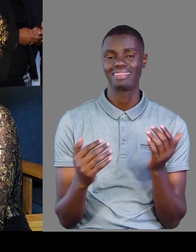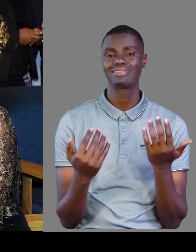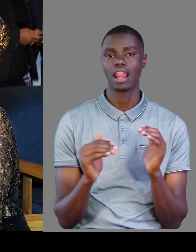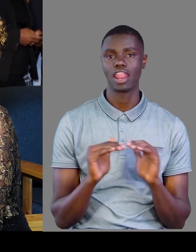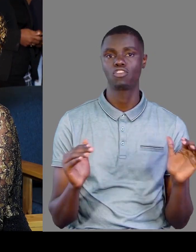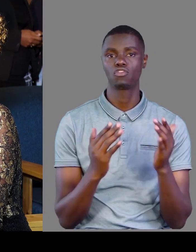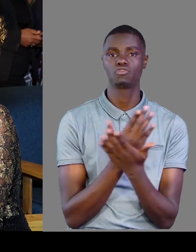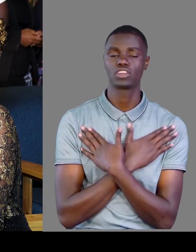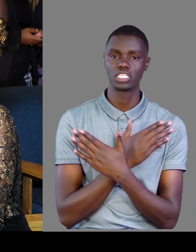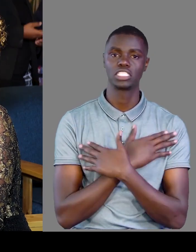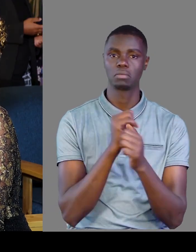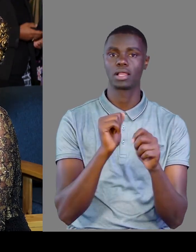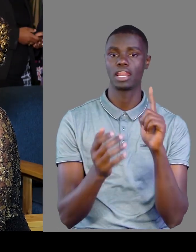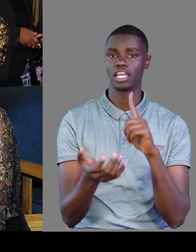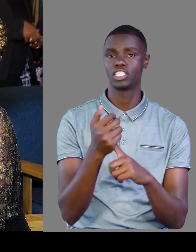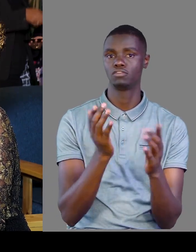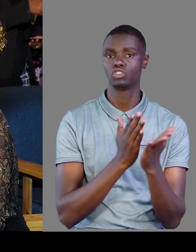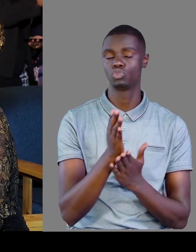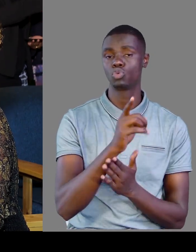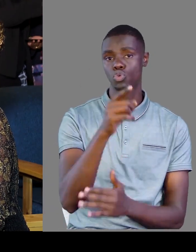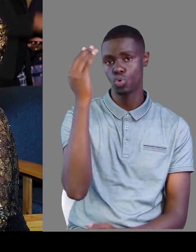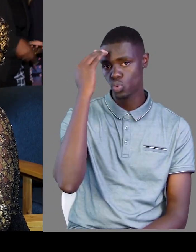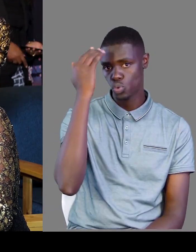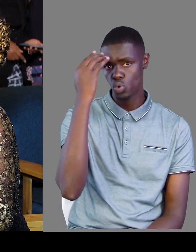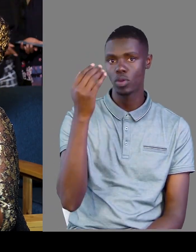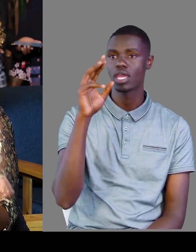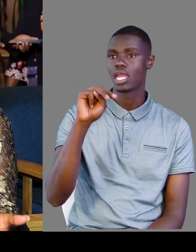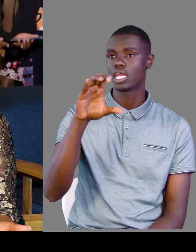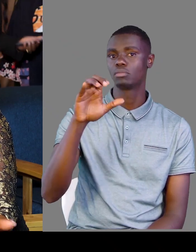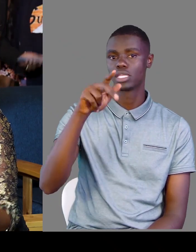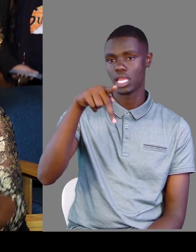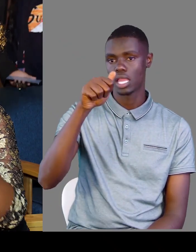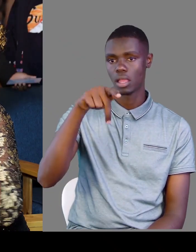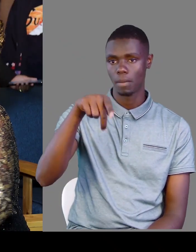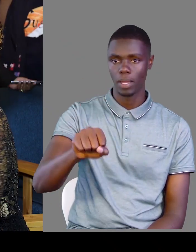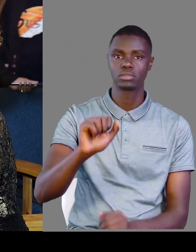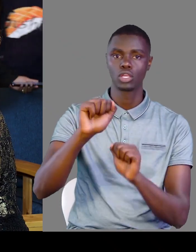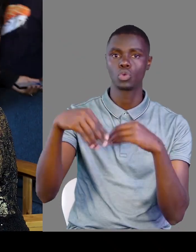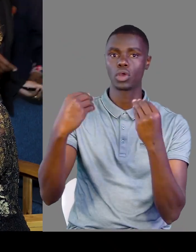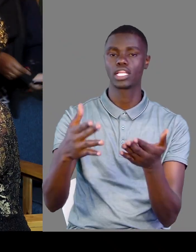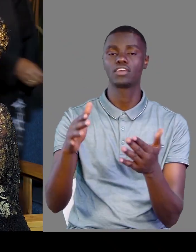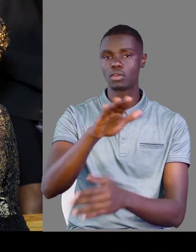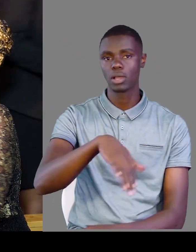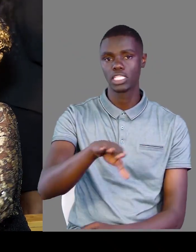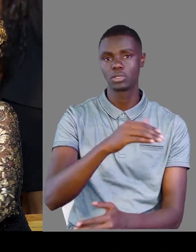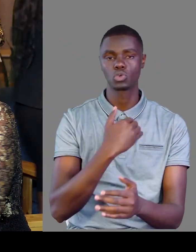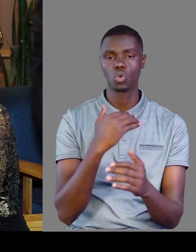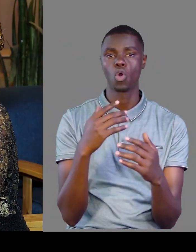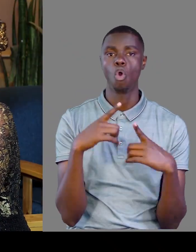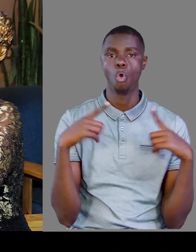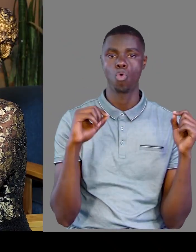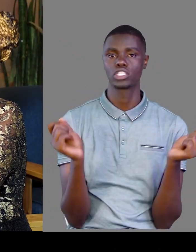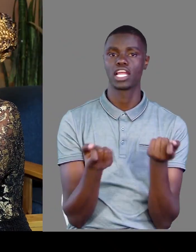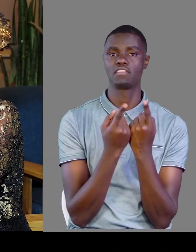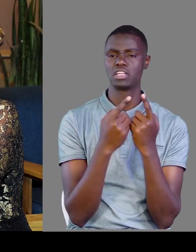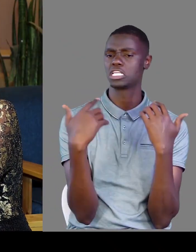level friendships can take us, because it's through you knowing MC Paps that you're able to even give him such a space for him to have an